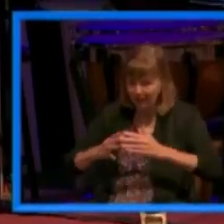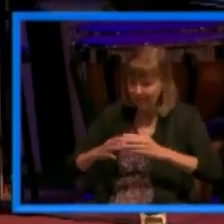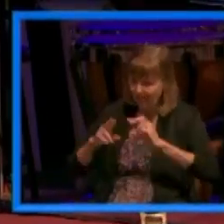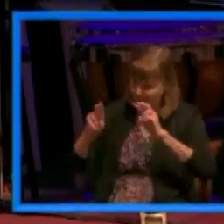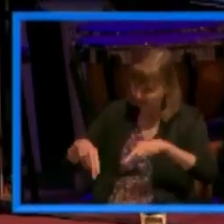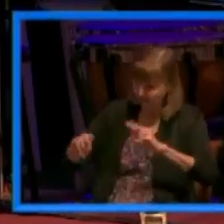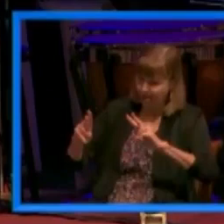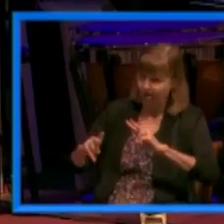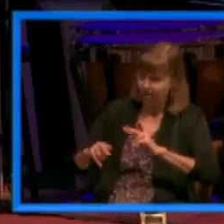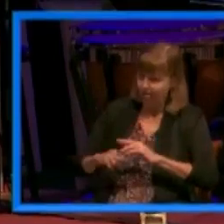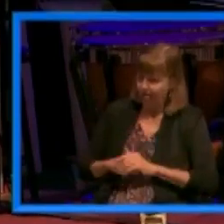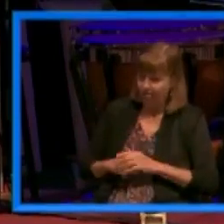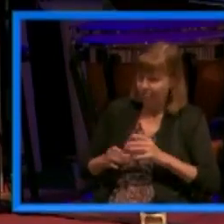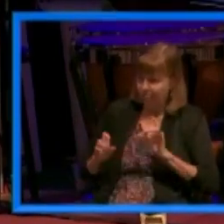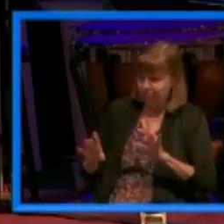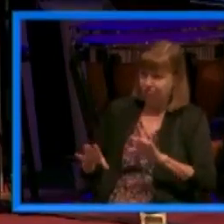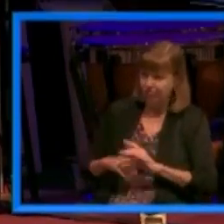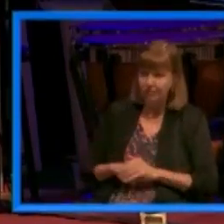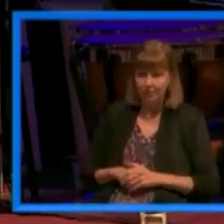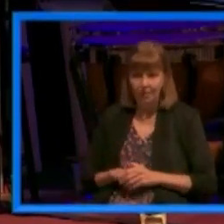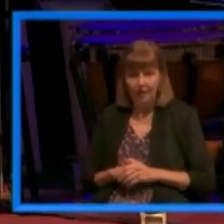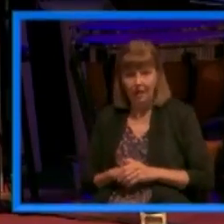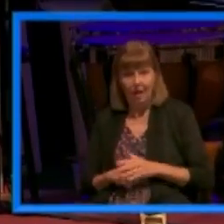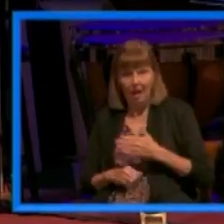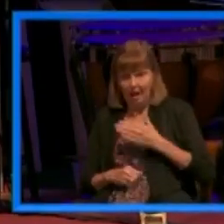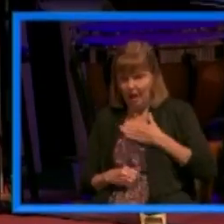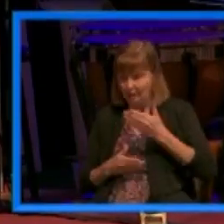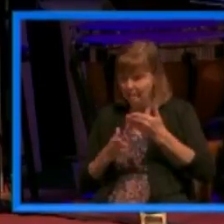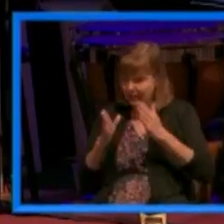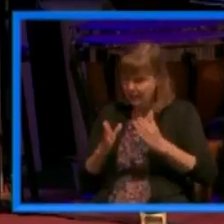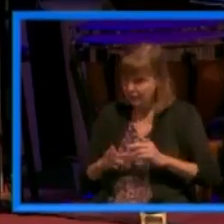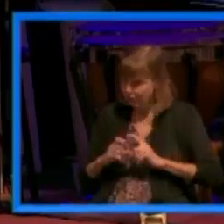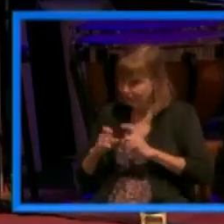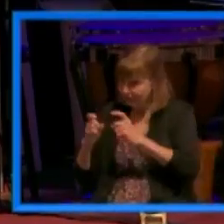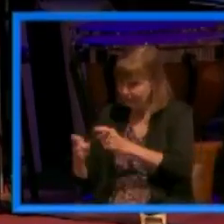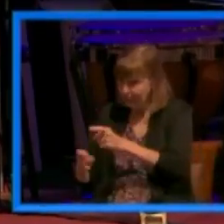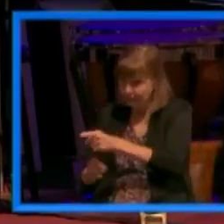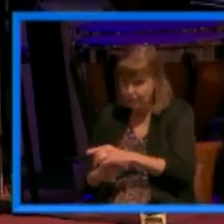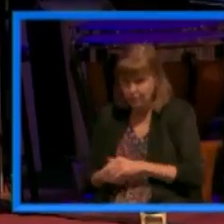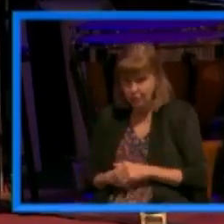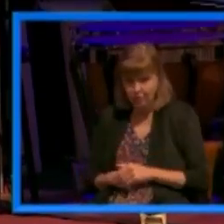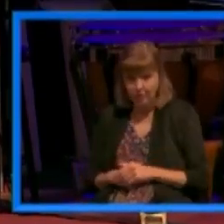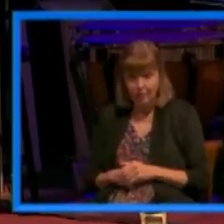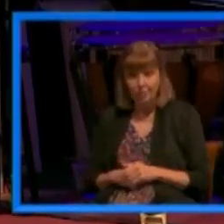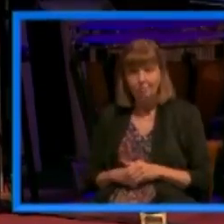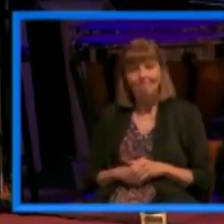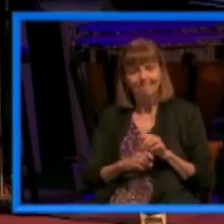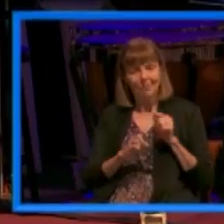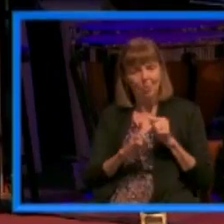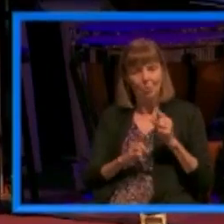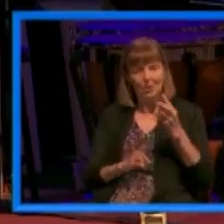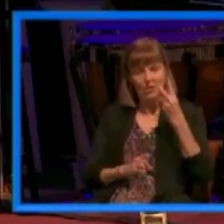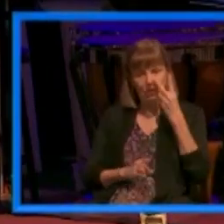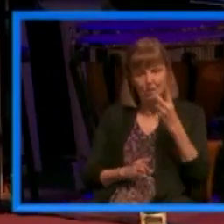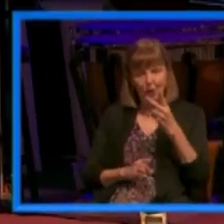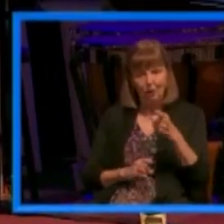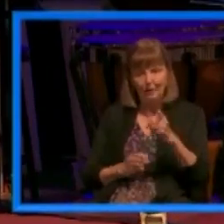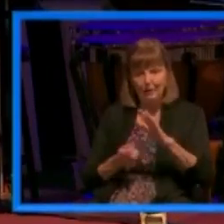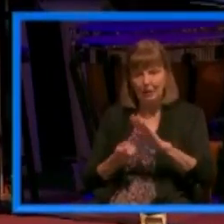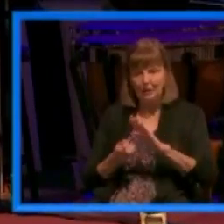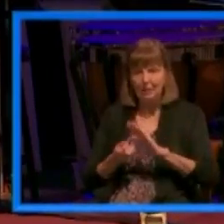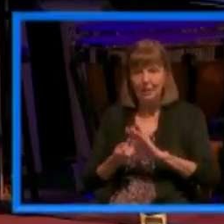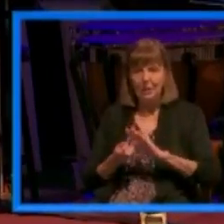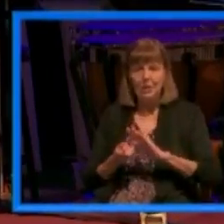done to me be on you. I gave my servant to your embrace, and when she saw that she had conceived, she looked on me with